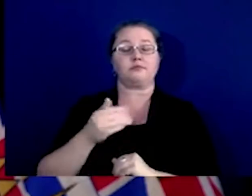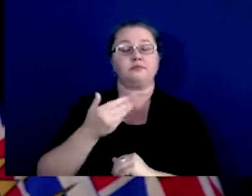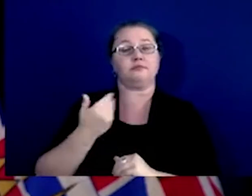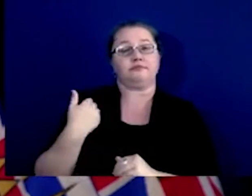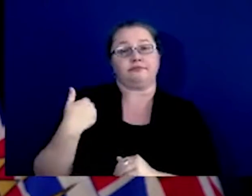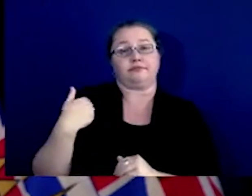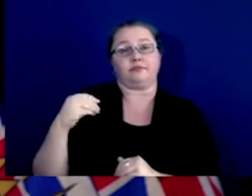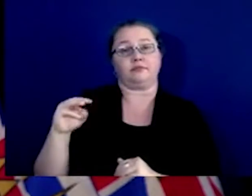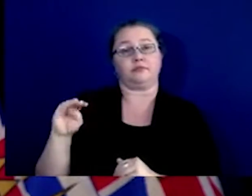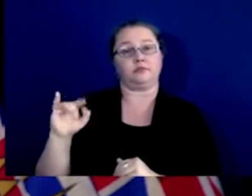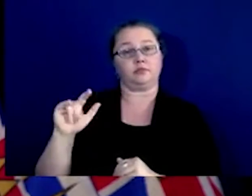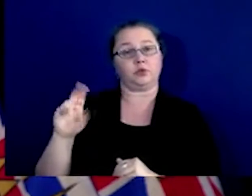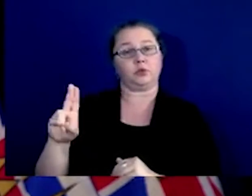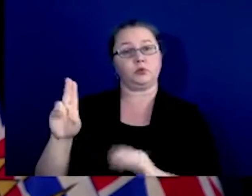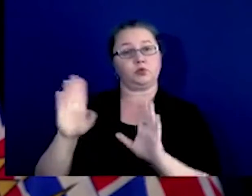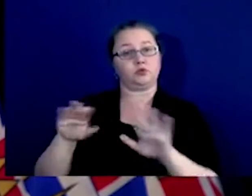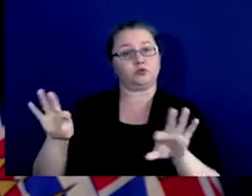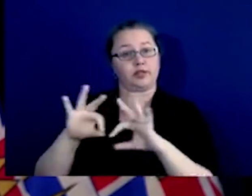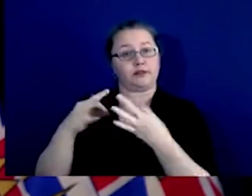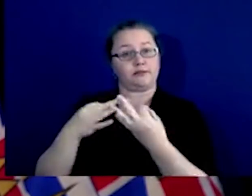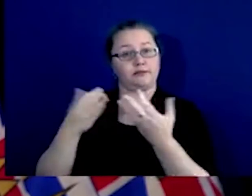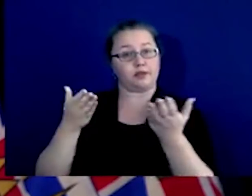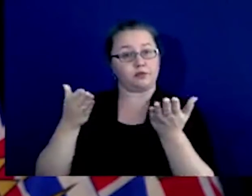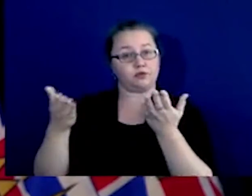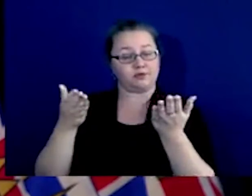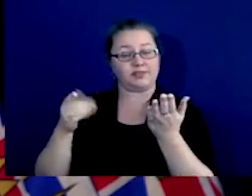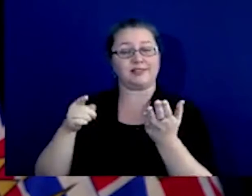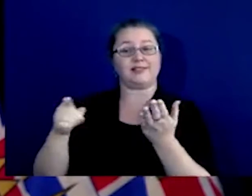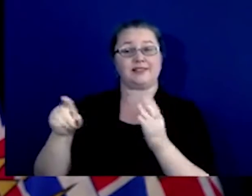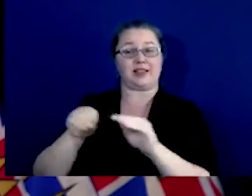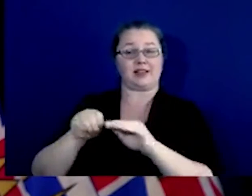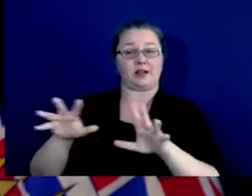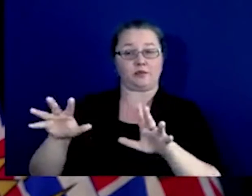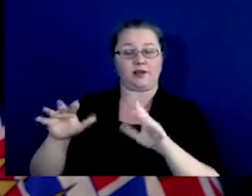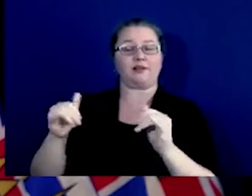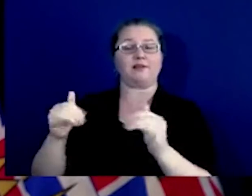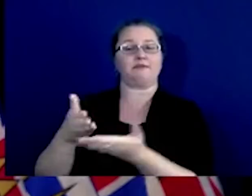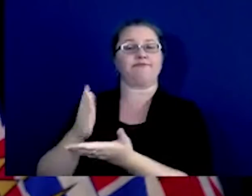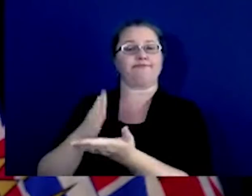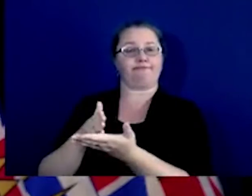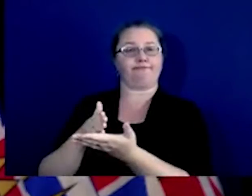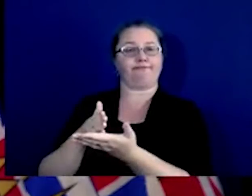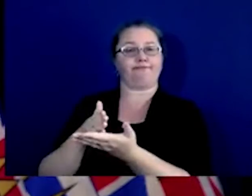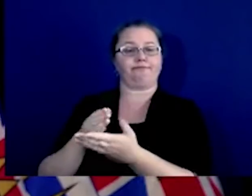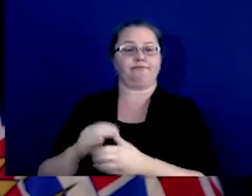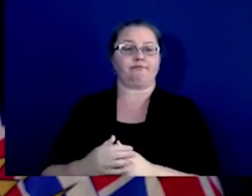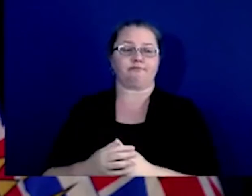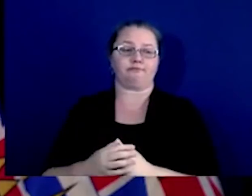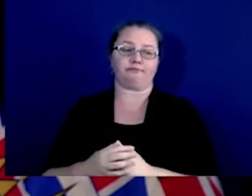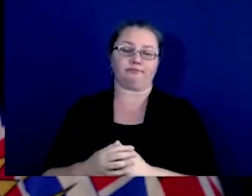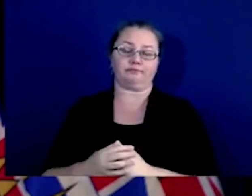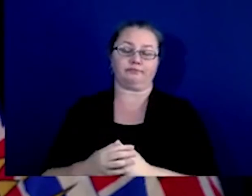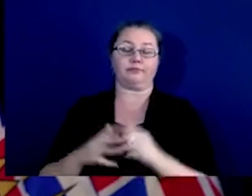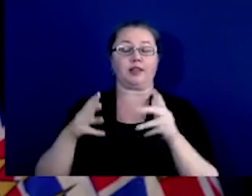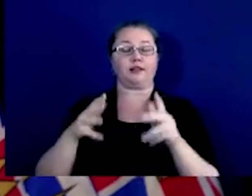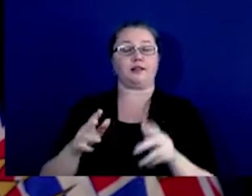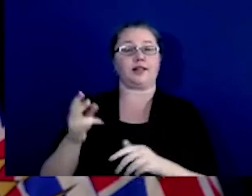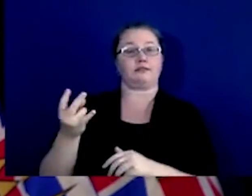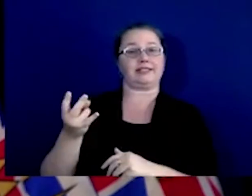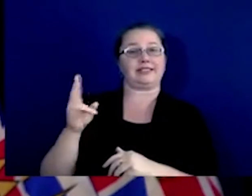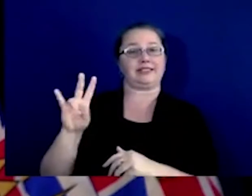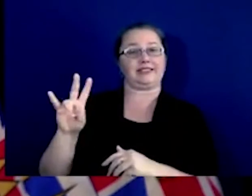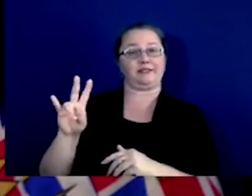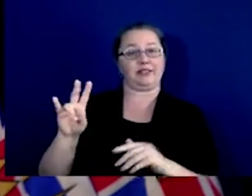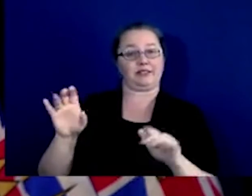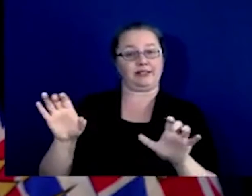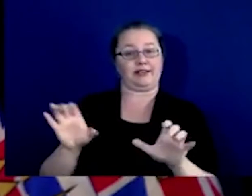new community outbreaks, and the one that we had several weeks ago at Tech Coal area in the Interior